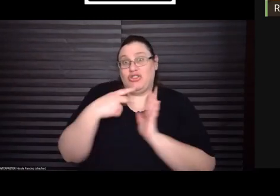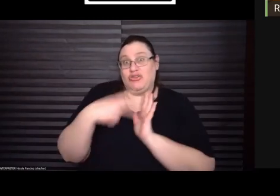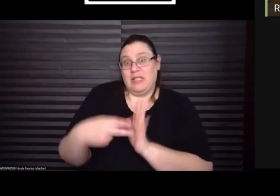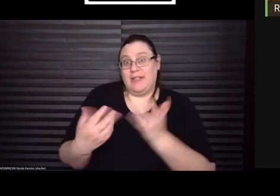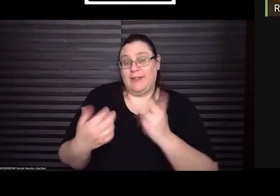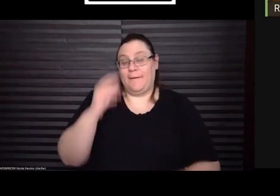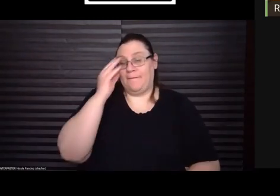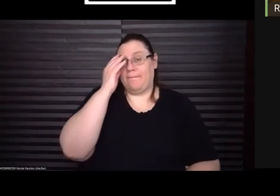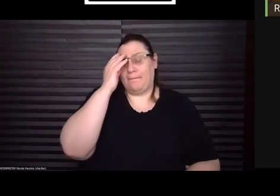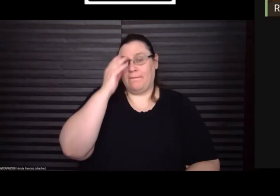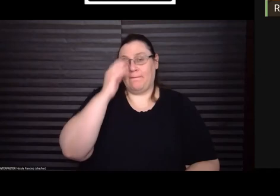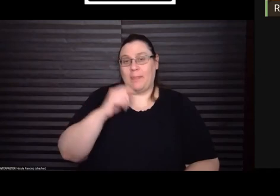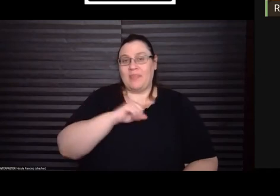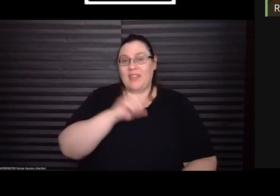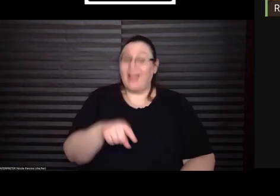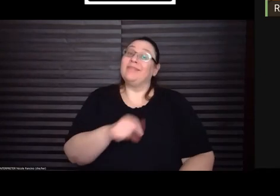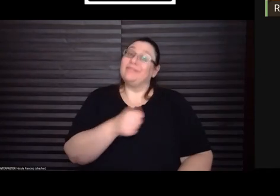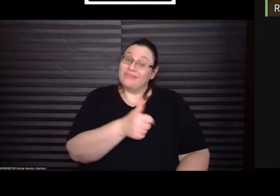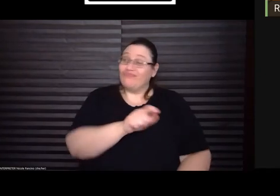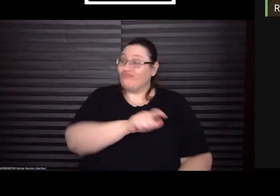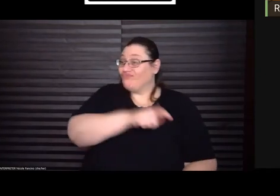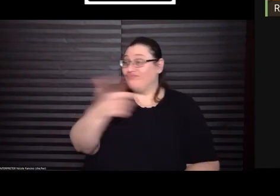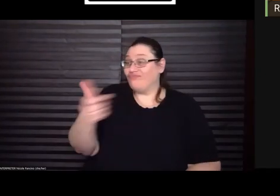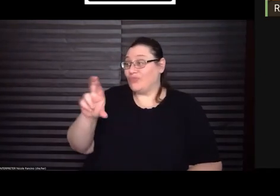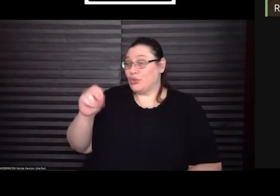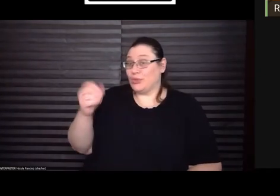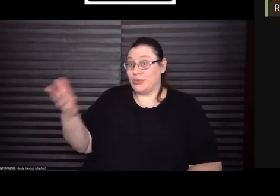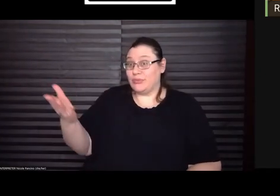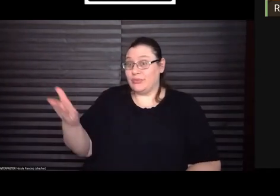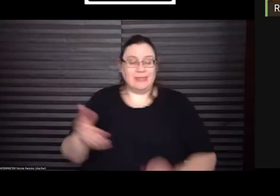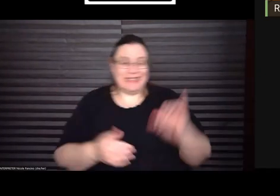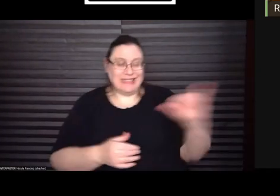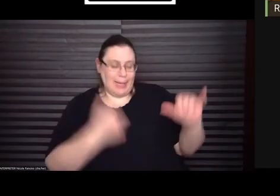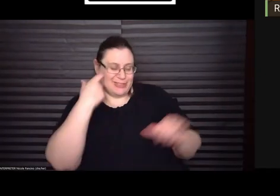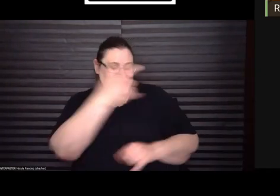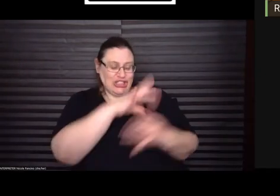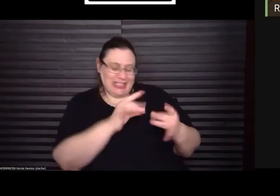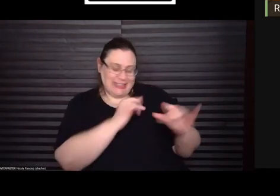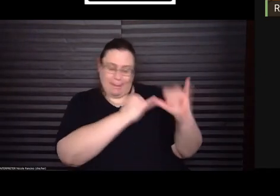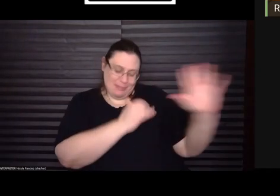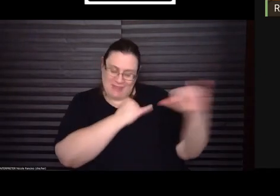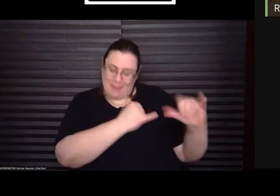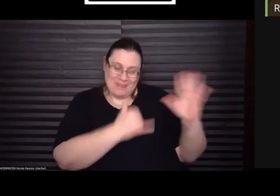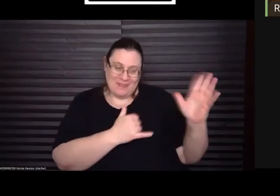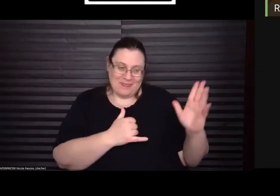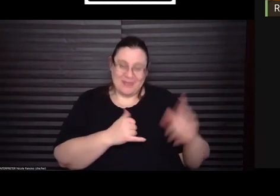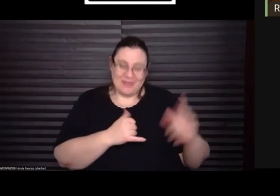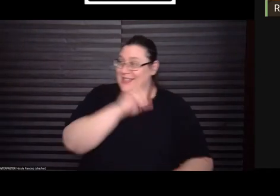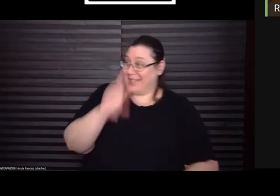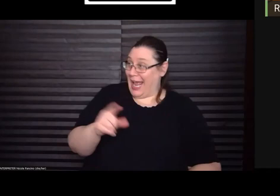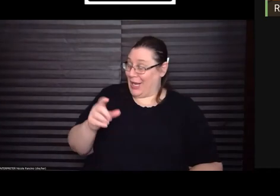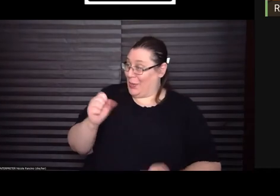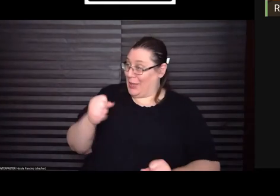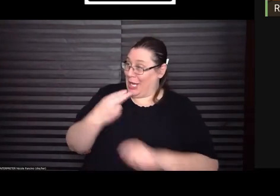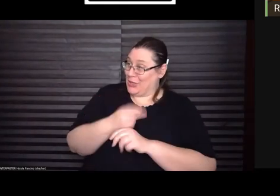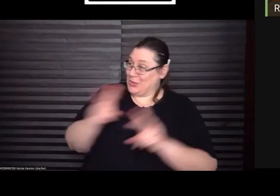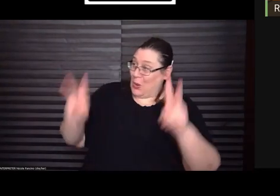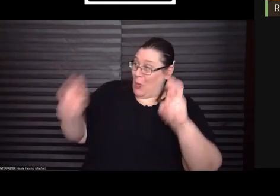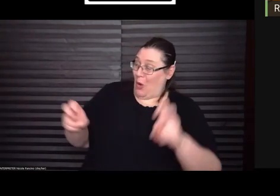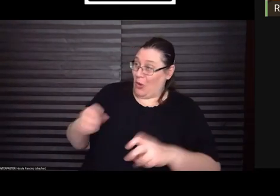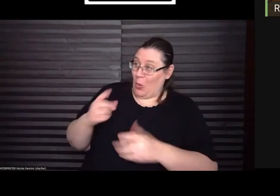to read. Right. Yeah. What about you, Ruth? What she said. Can we quote you on that?